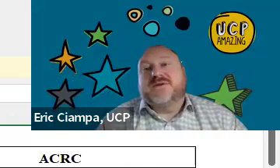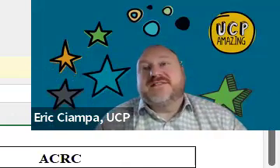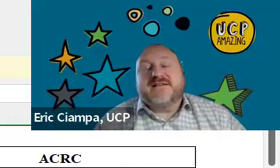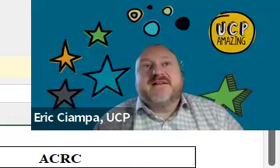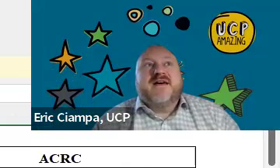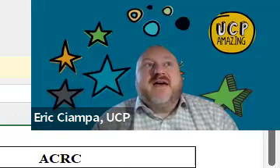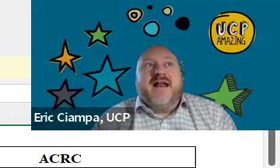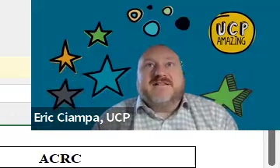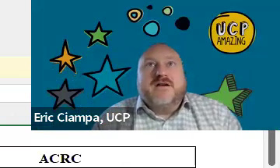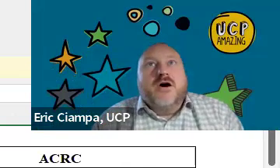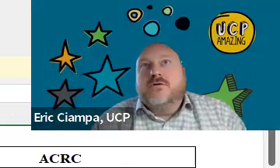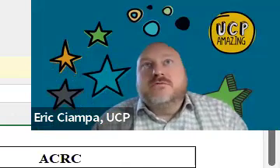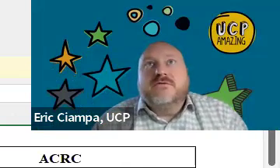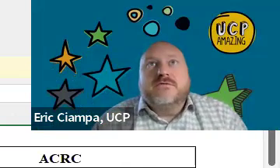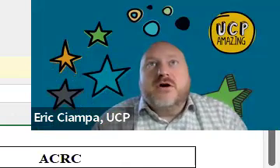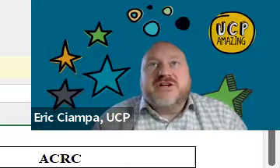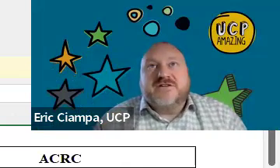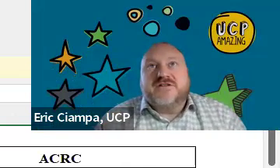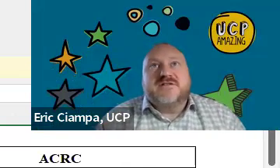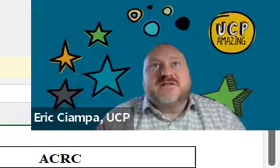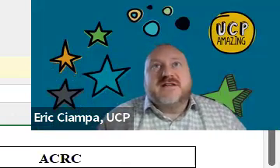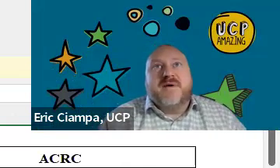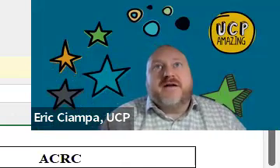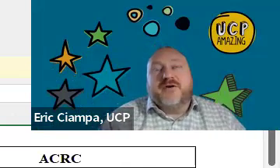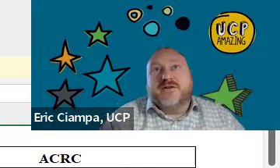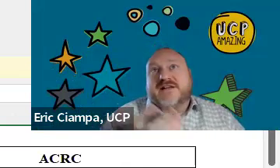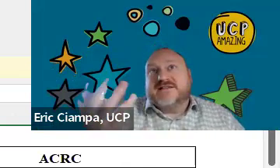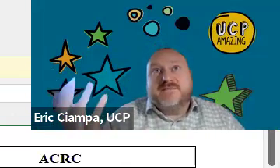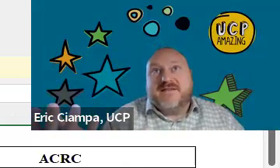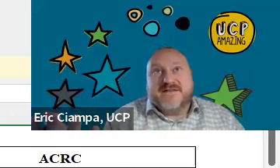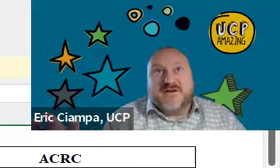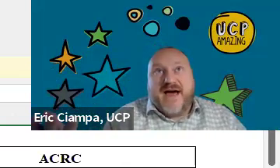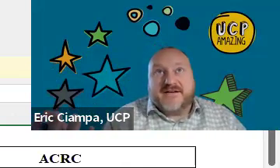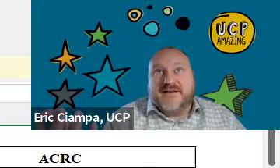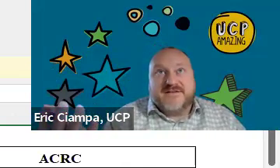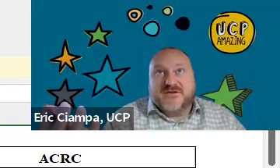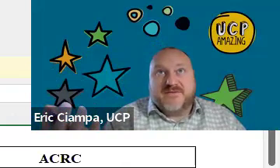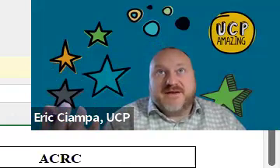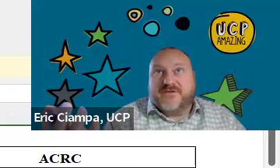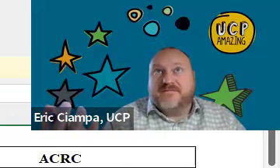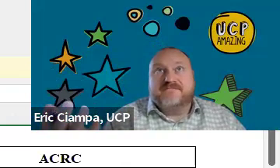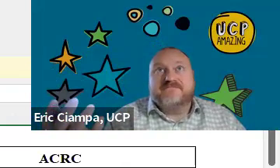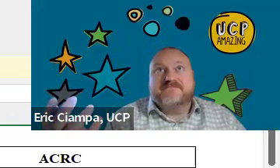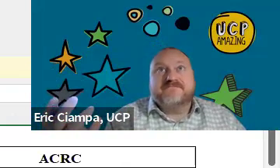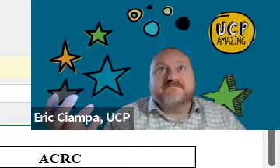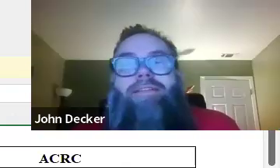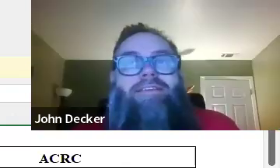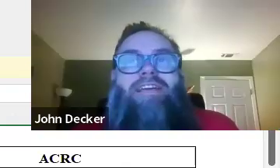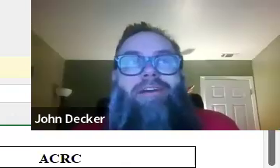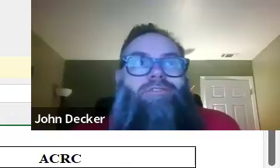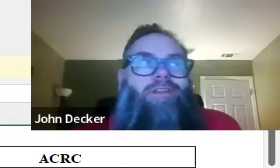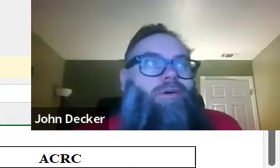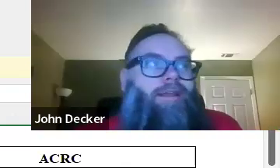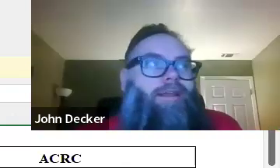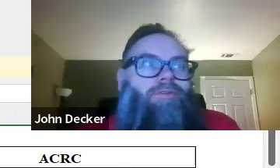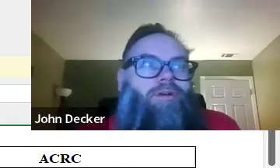June 2026. And I saw no changes to these models. So it looks like to me that these are enacted, unless you know something different. No, at